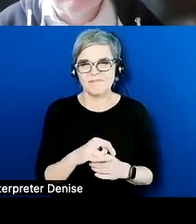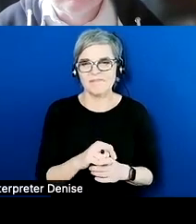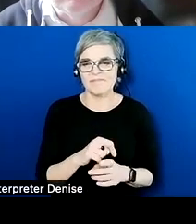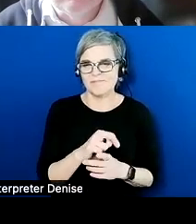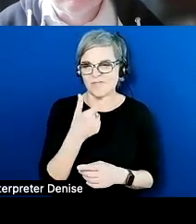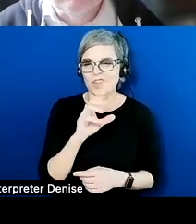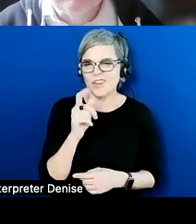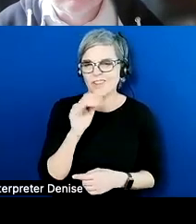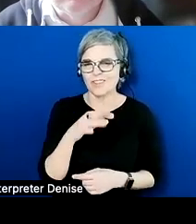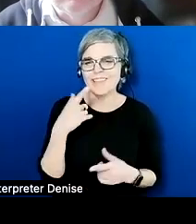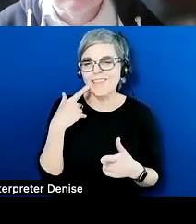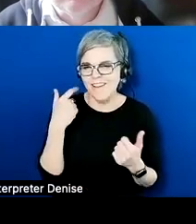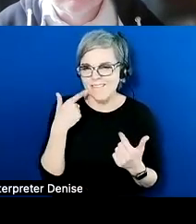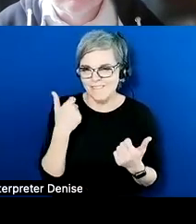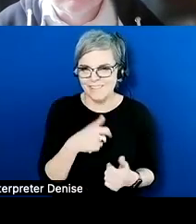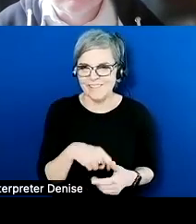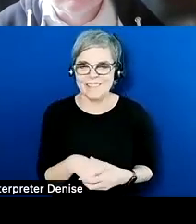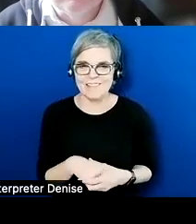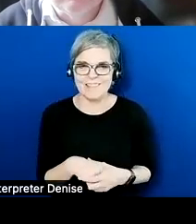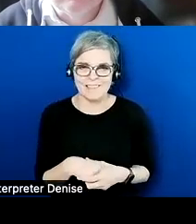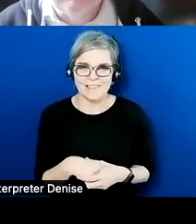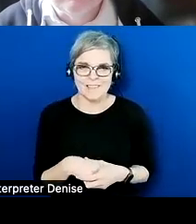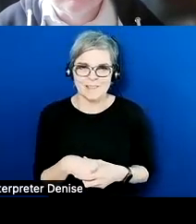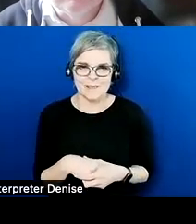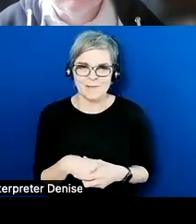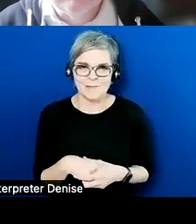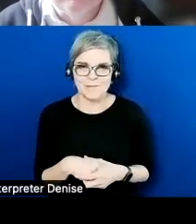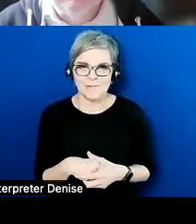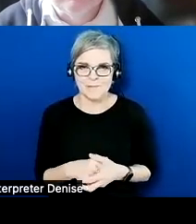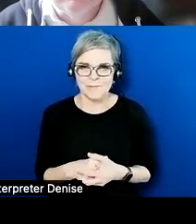Åh, og sånn, ja. Ja.